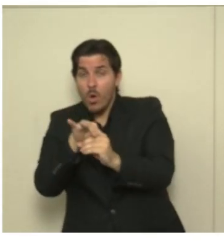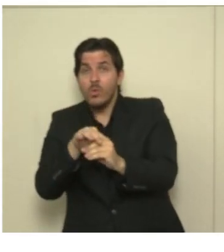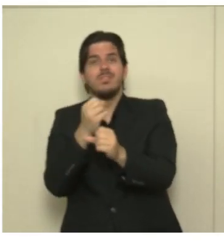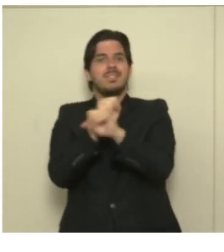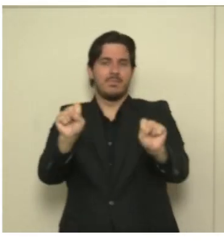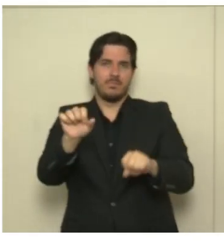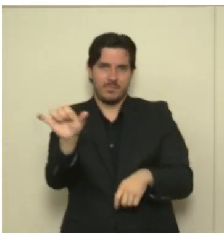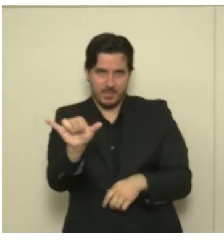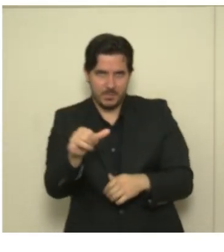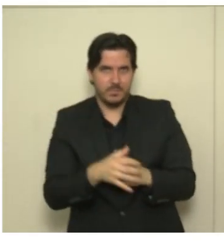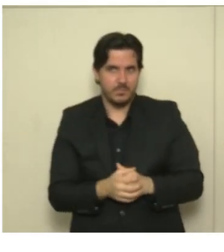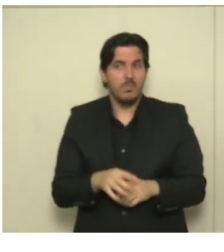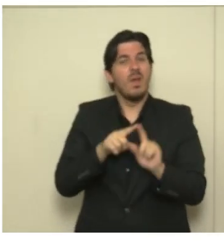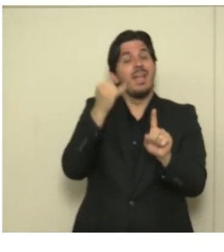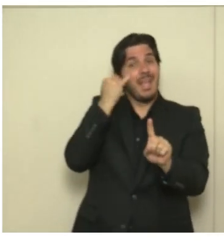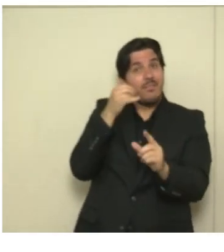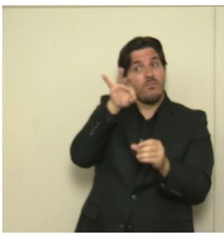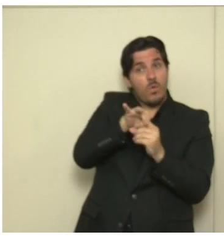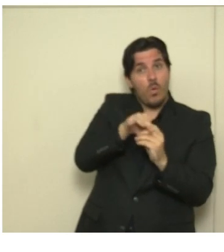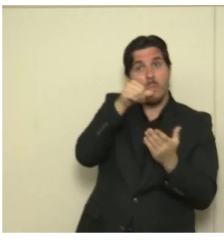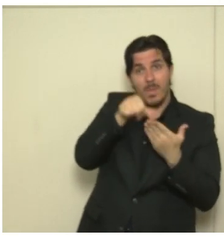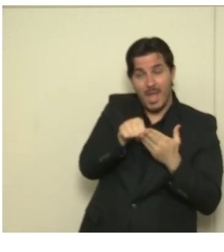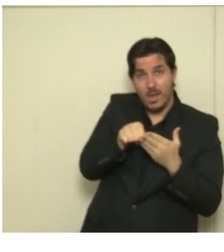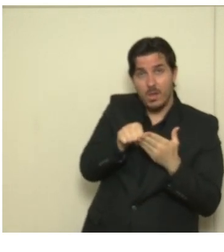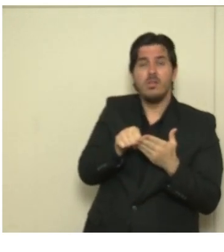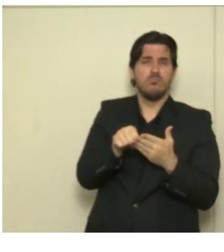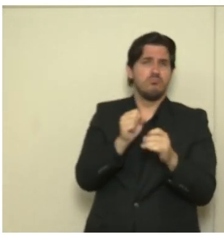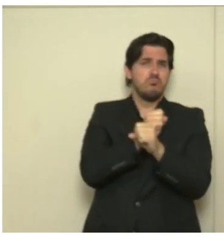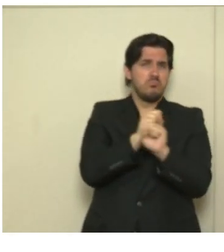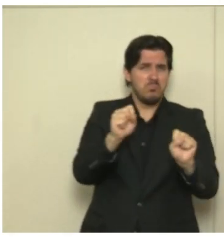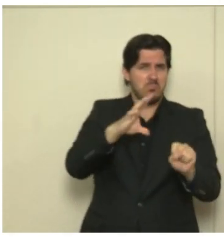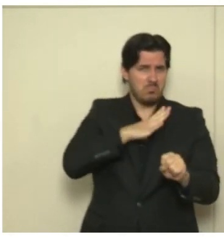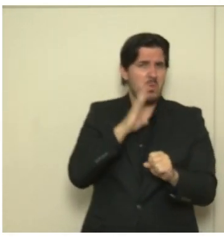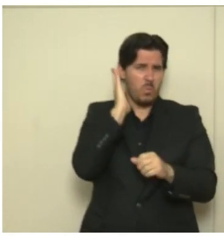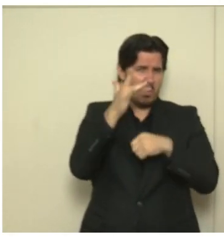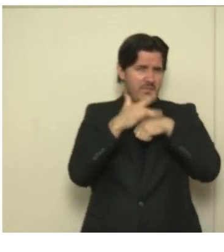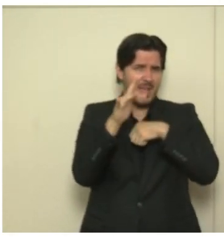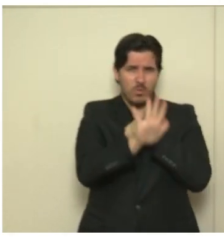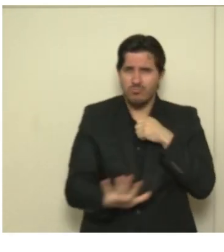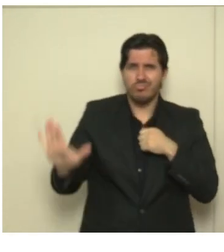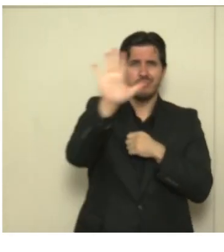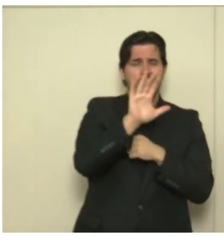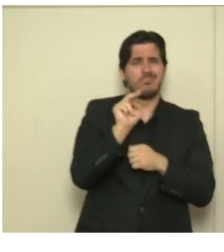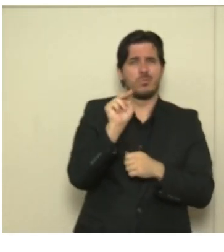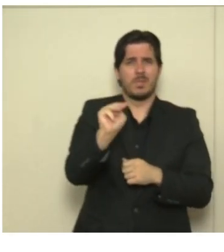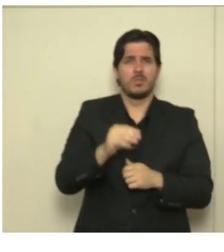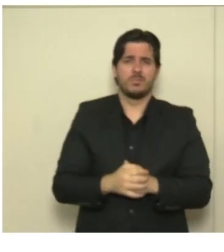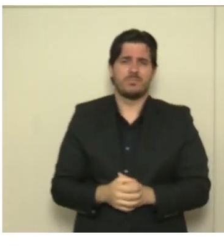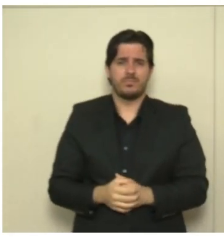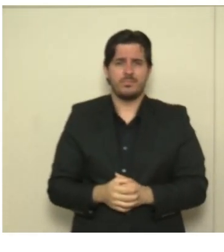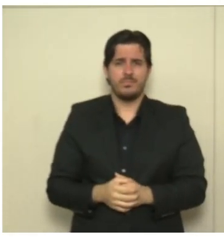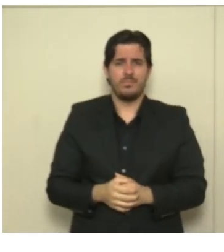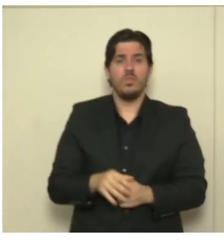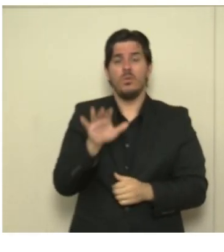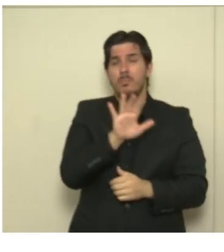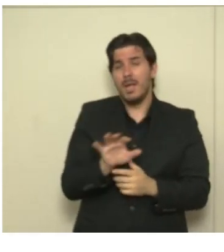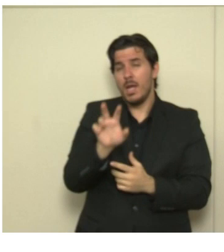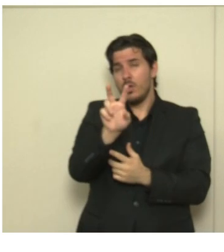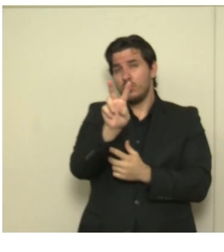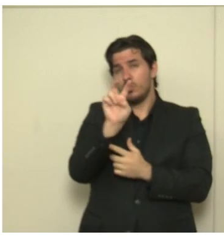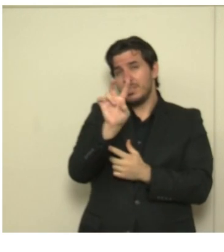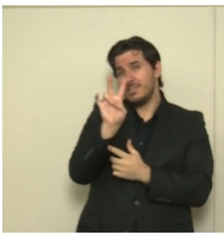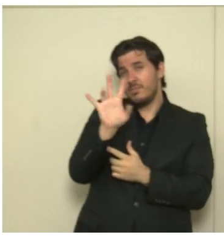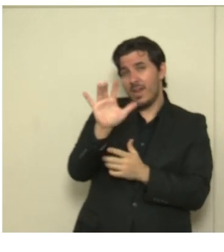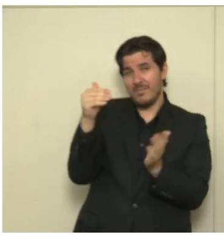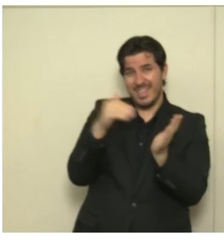mail. First, you may have already applied for your absentee ballot. Obviously, about 275,000 of you already